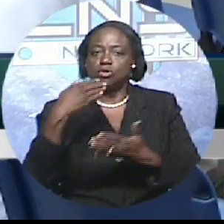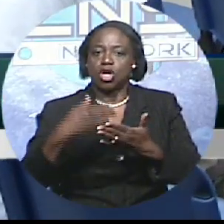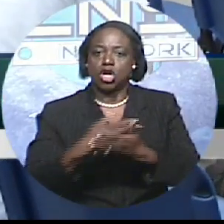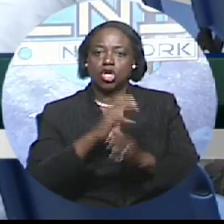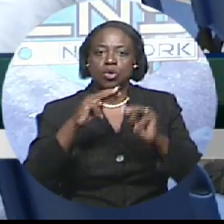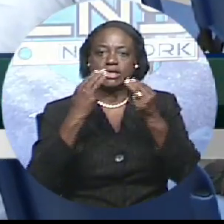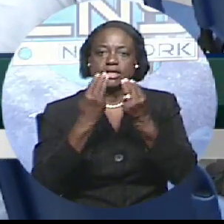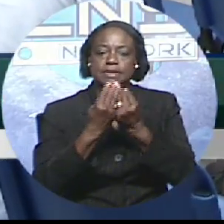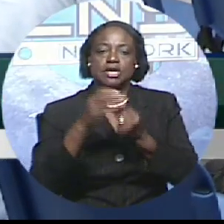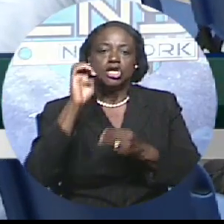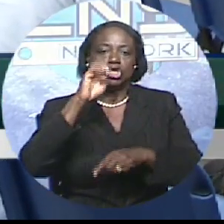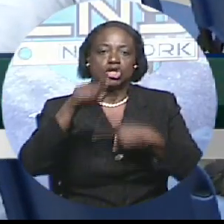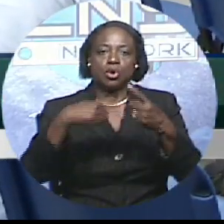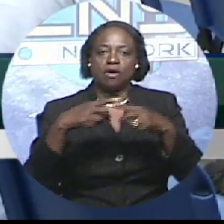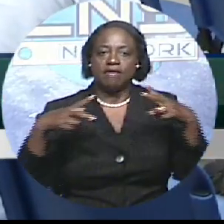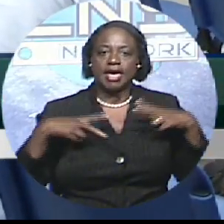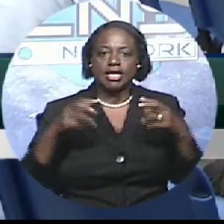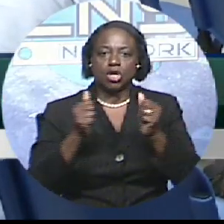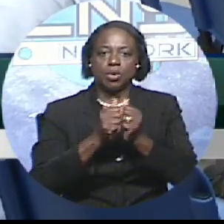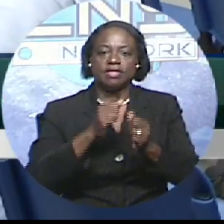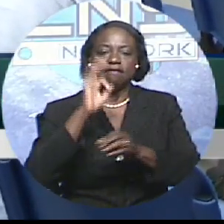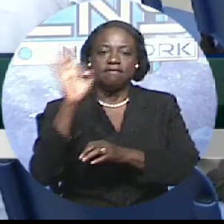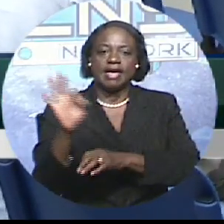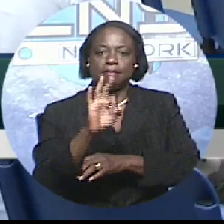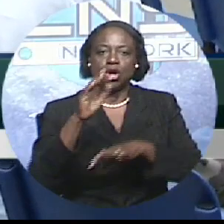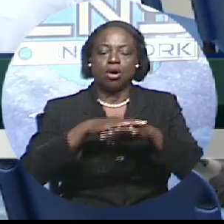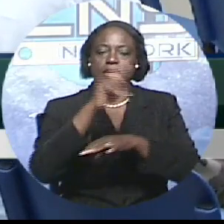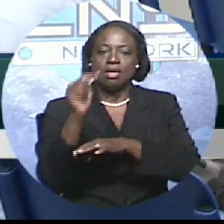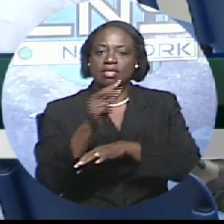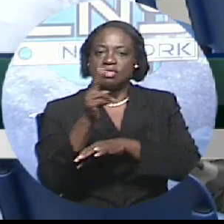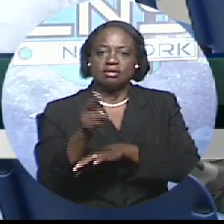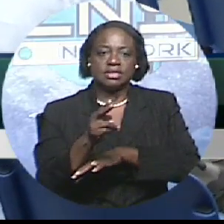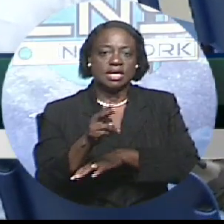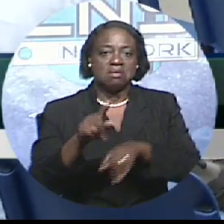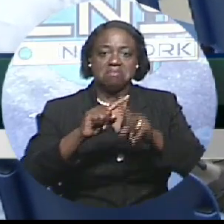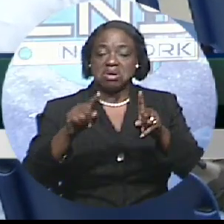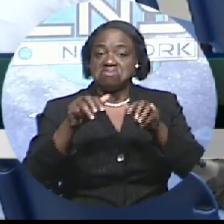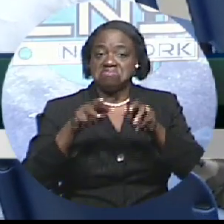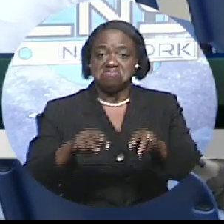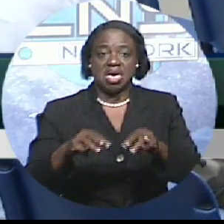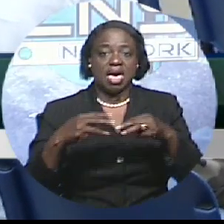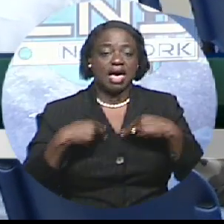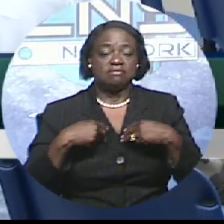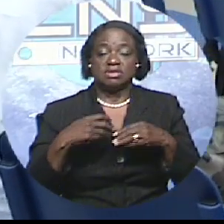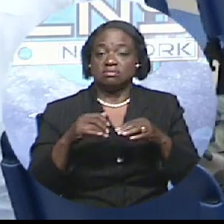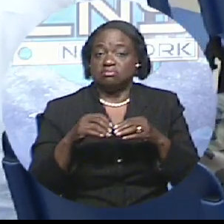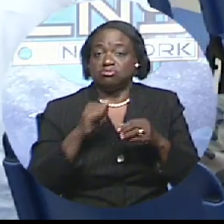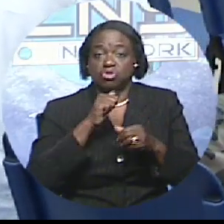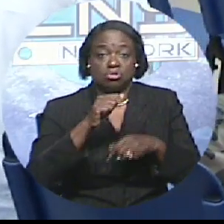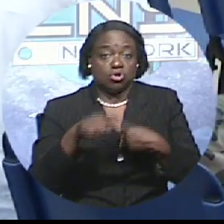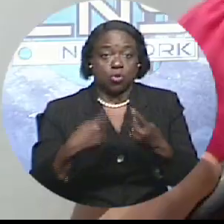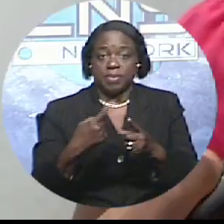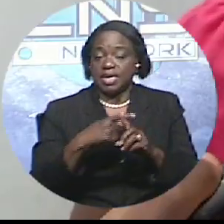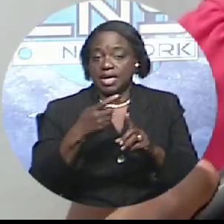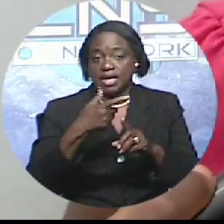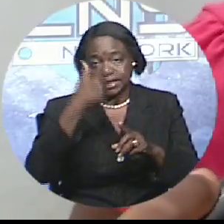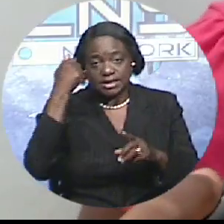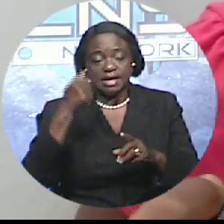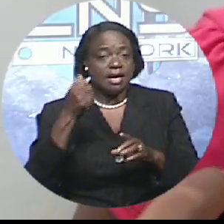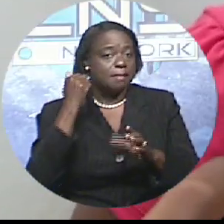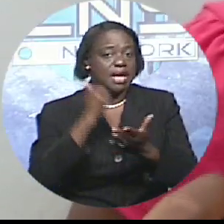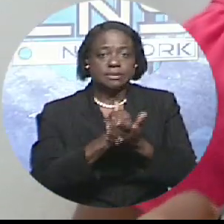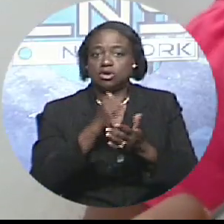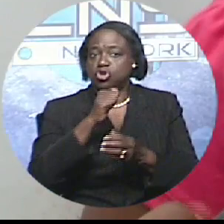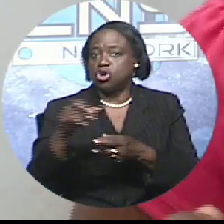leave the country for a vacation with her family on Thursday, but may have to sit it out because her passport is still not ready. My ticket's